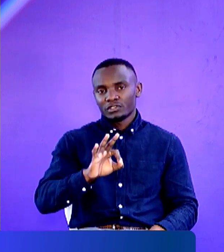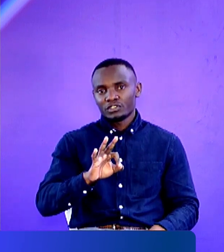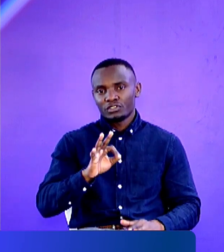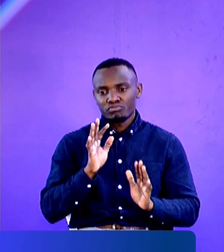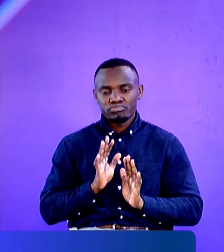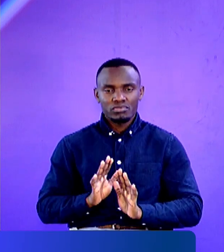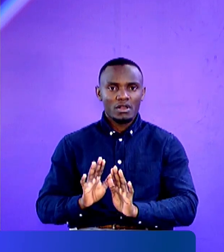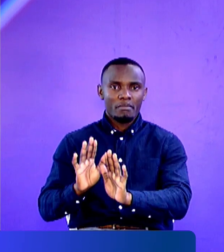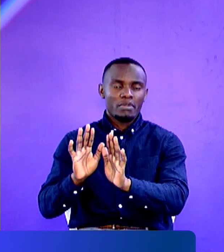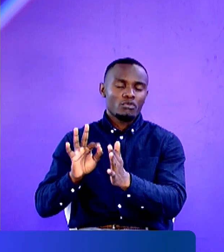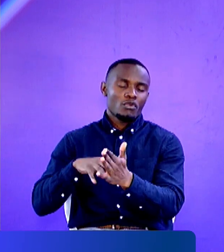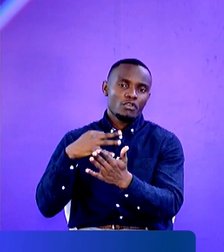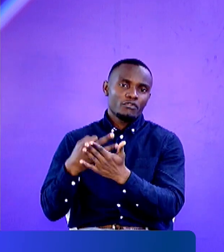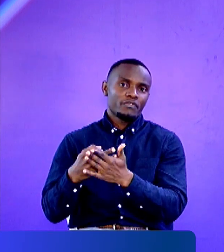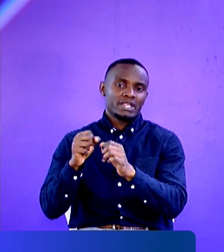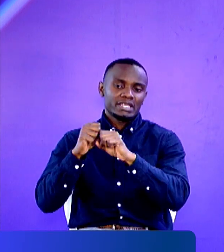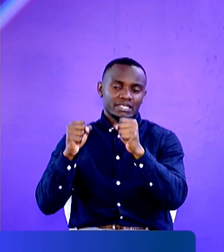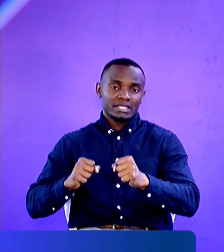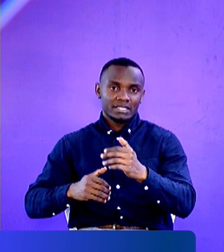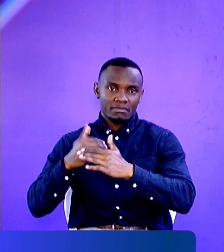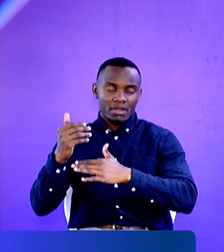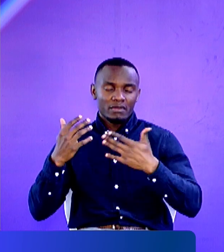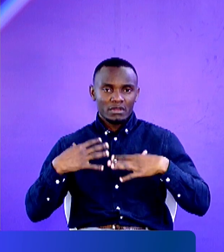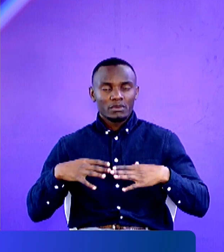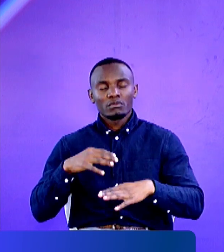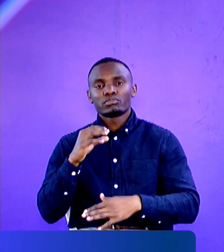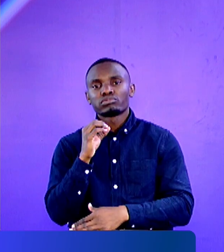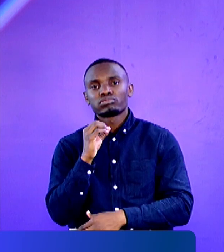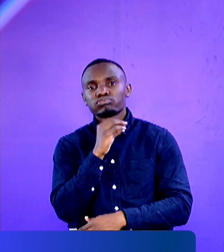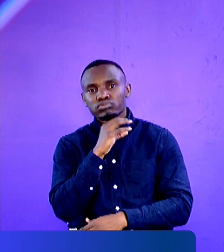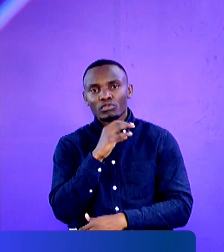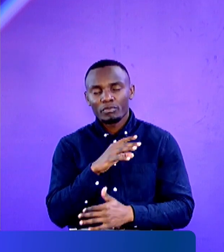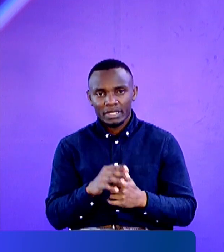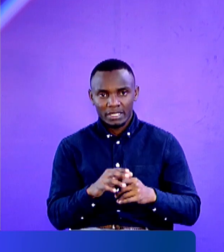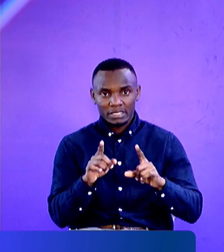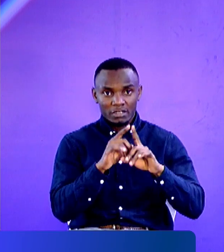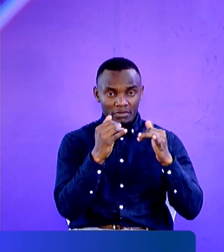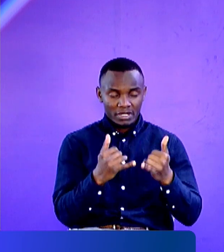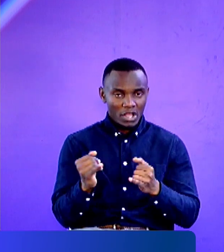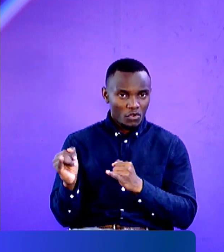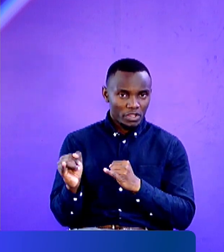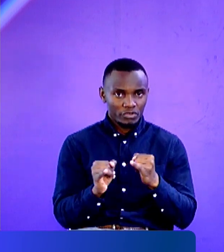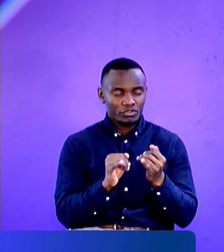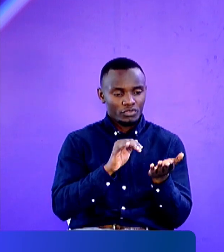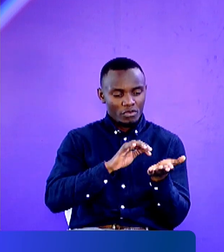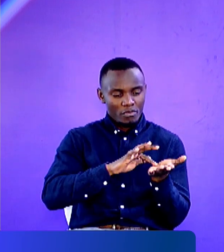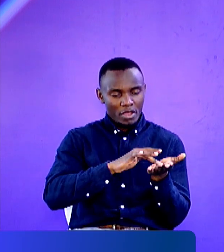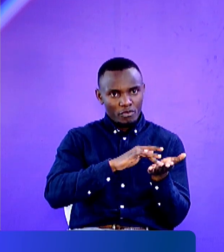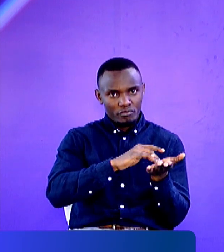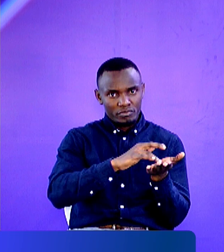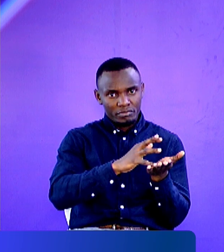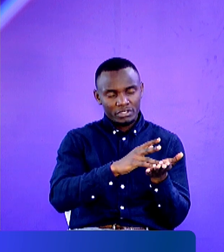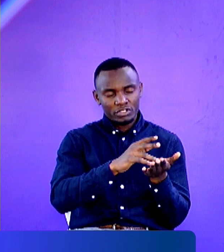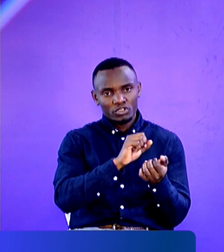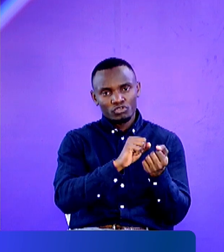April. Now the Social Health Insurance Fund will reintroduce biometric identification of patients to replace the